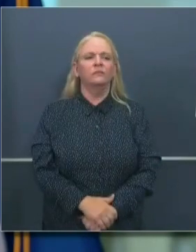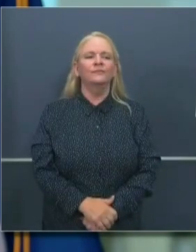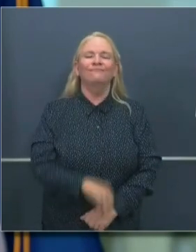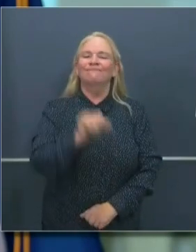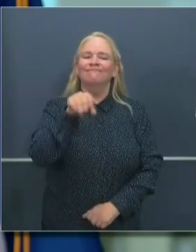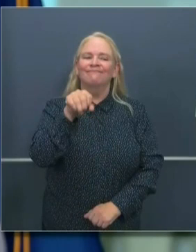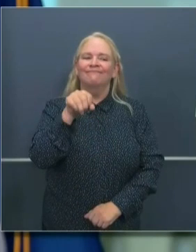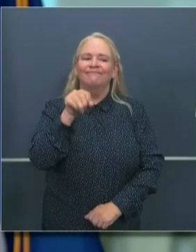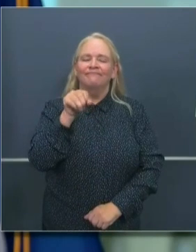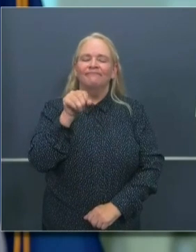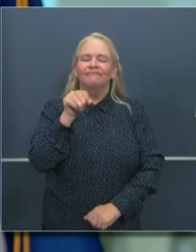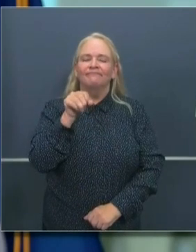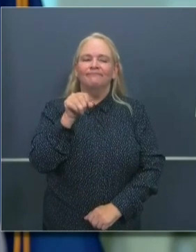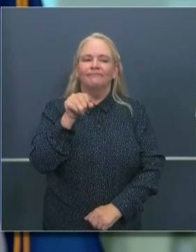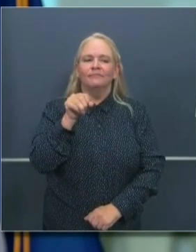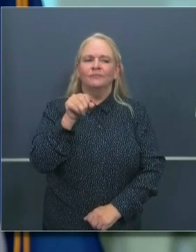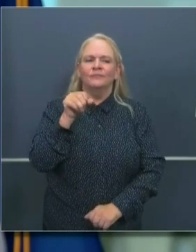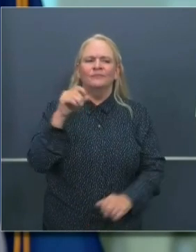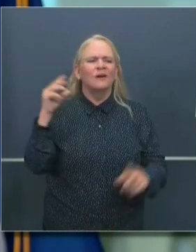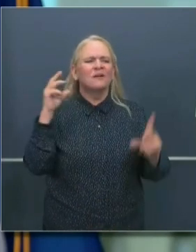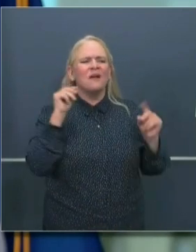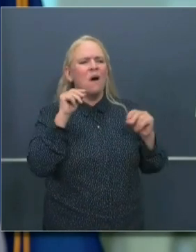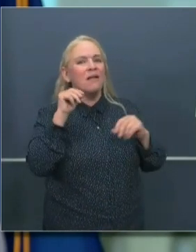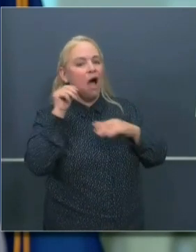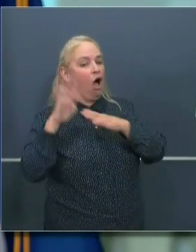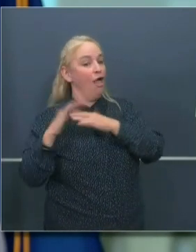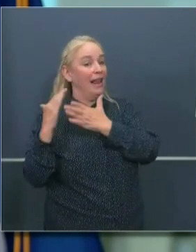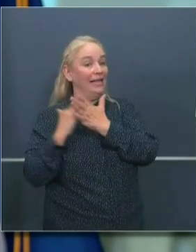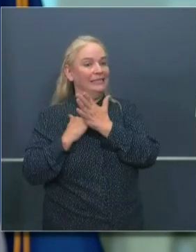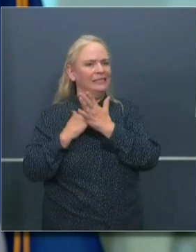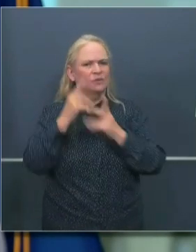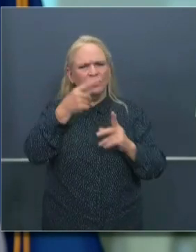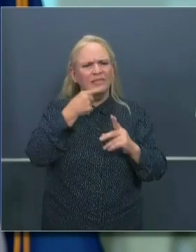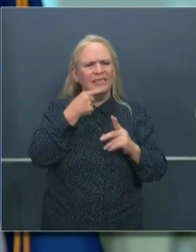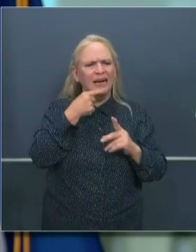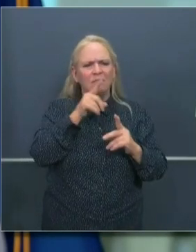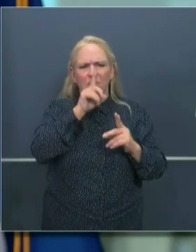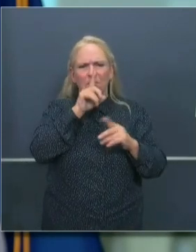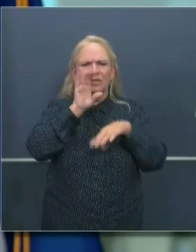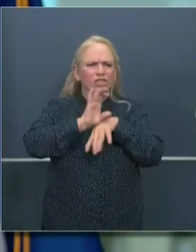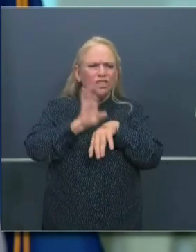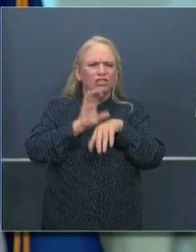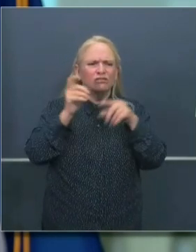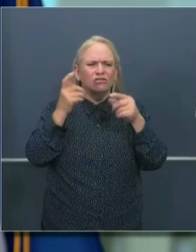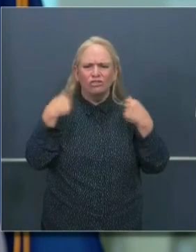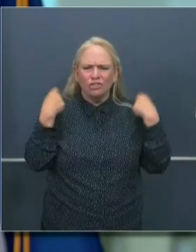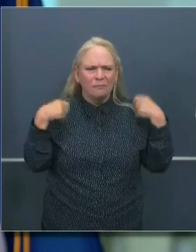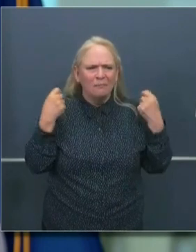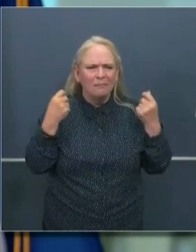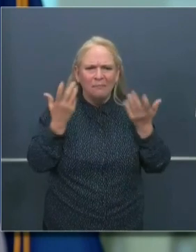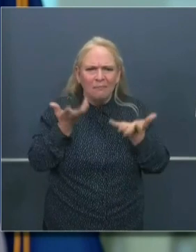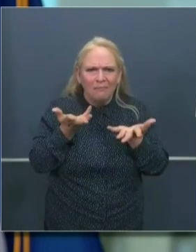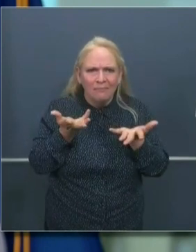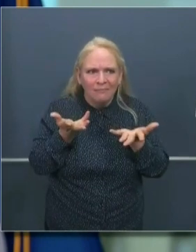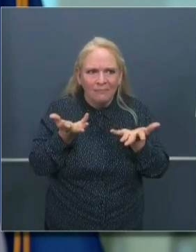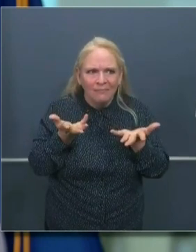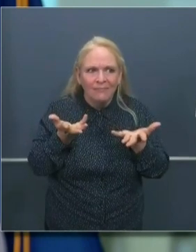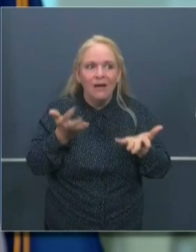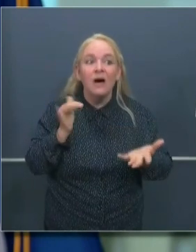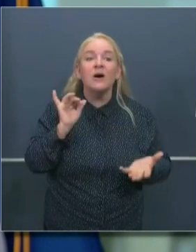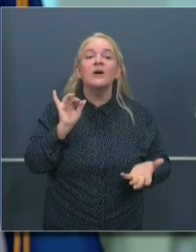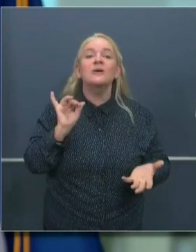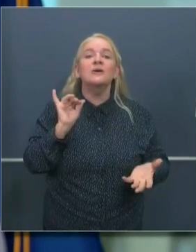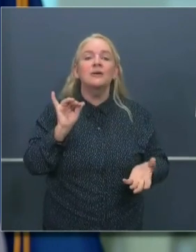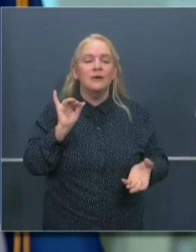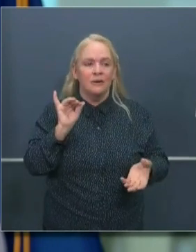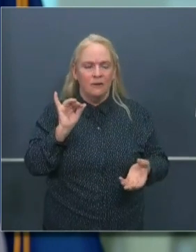with... Noticeably not on the list were places like churches and gyms and fitness. Sorry, I had a little feedback there.